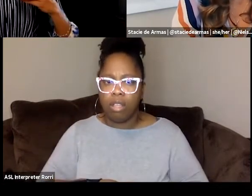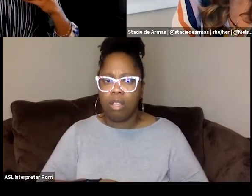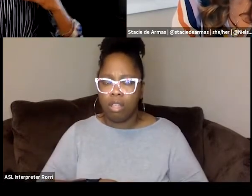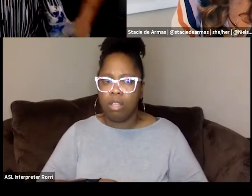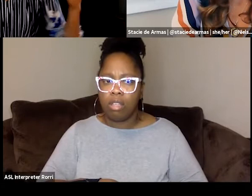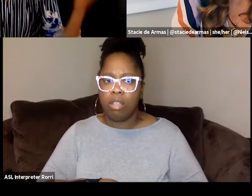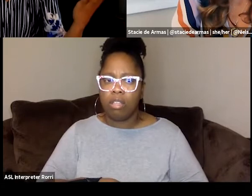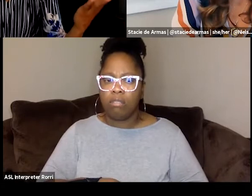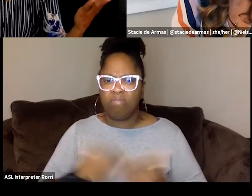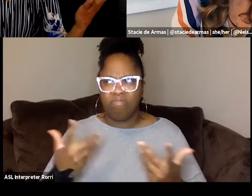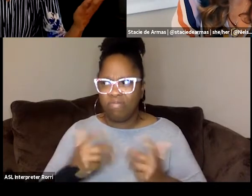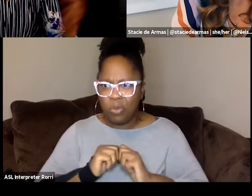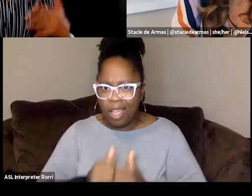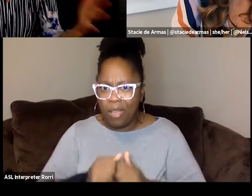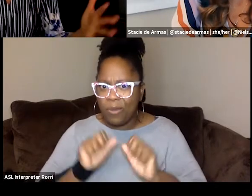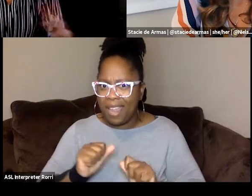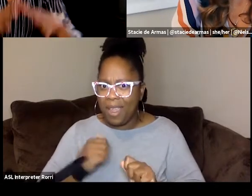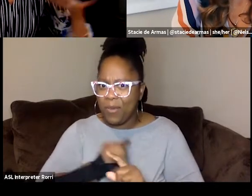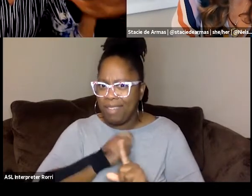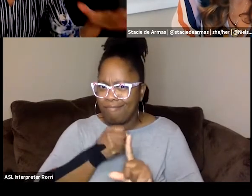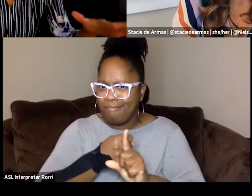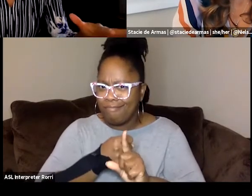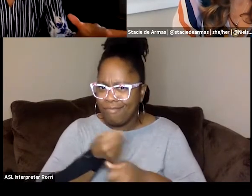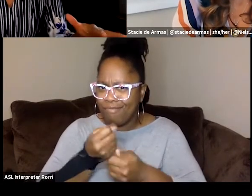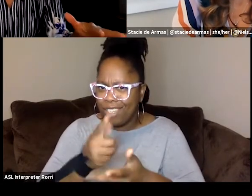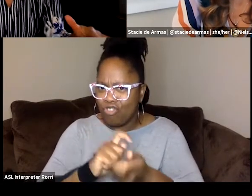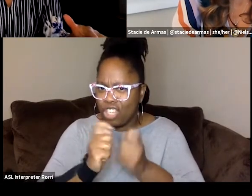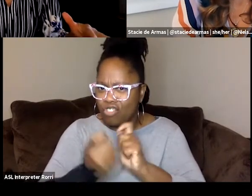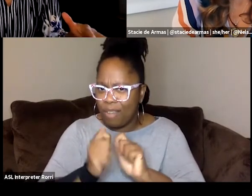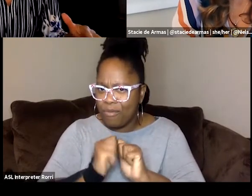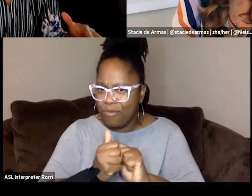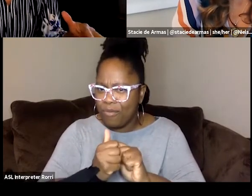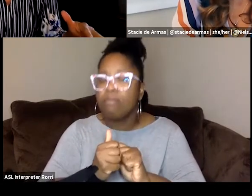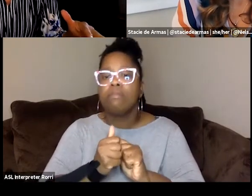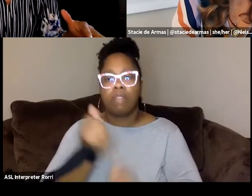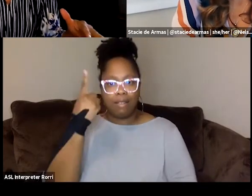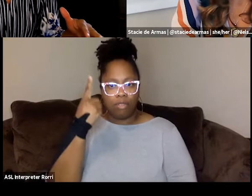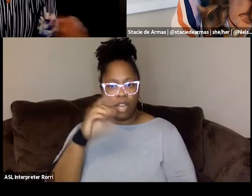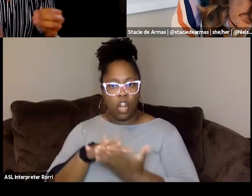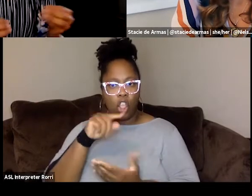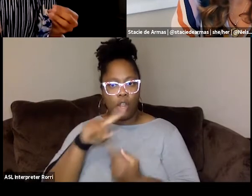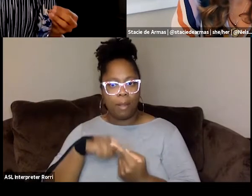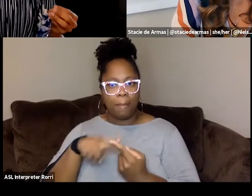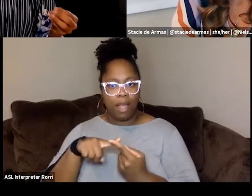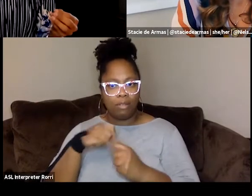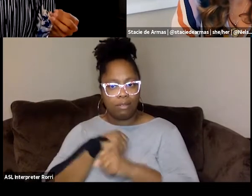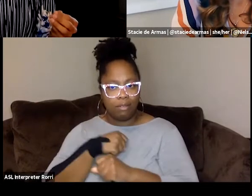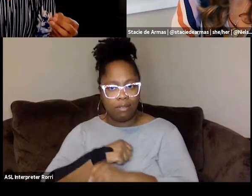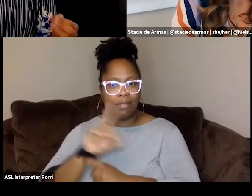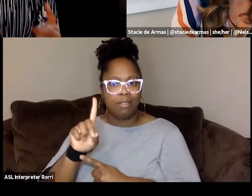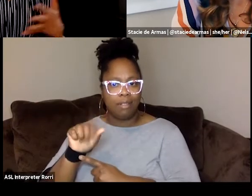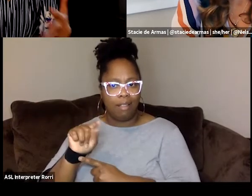in terms of how do we go about this? First of all, it's understanding and learning about this data. There was some data also